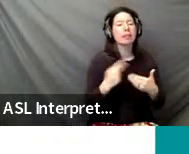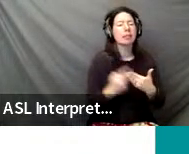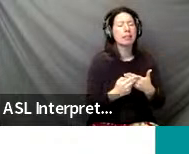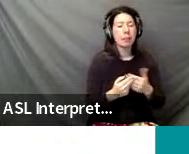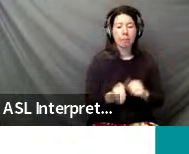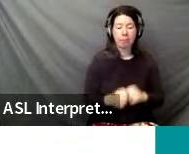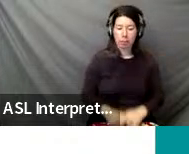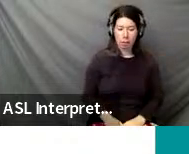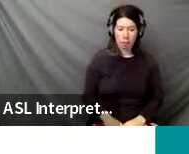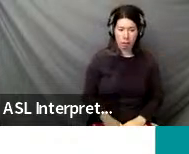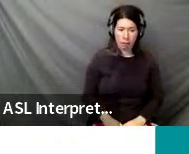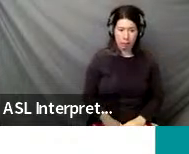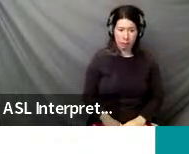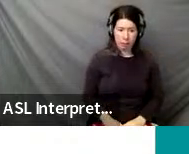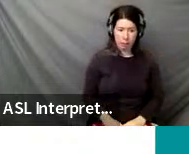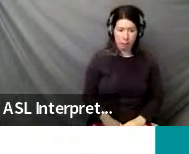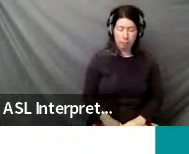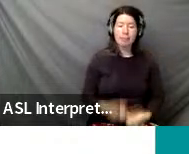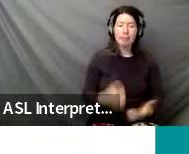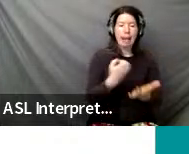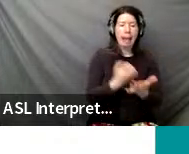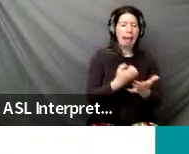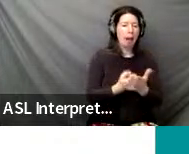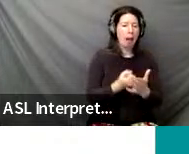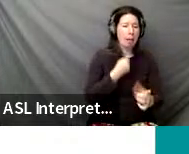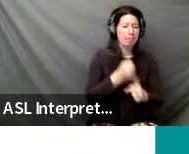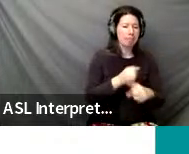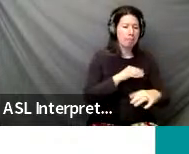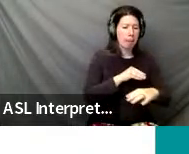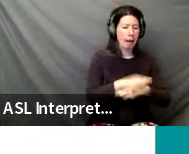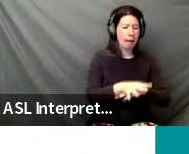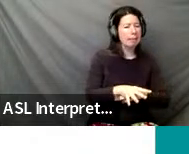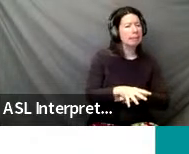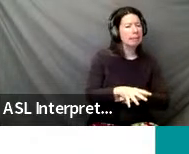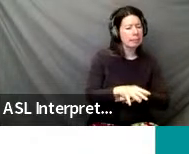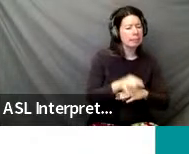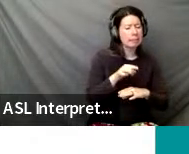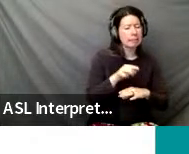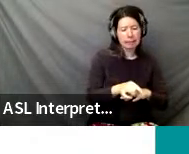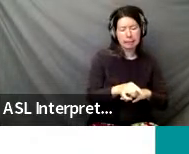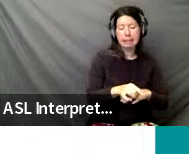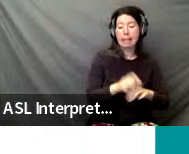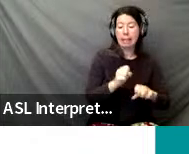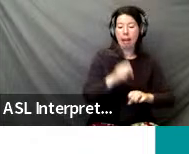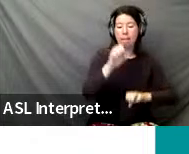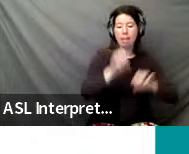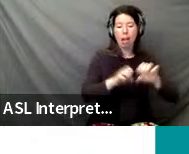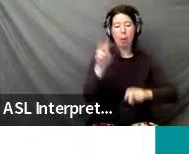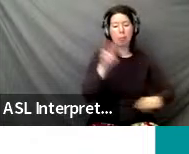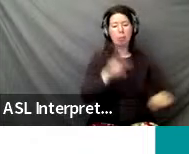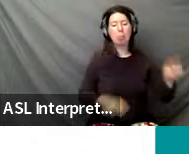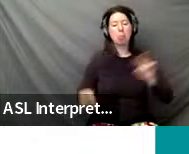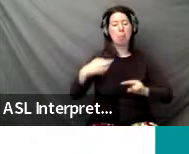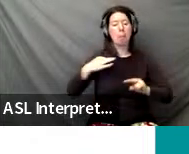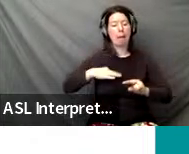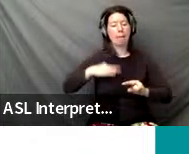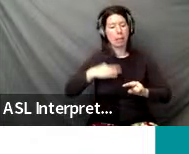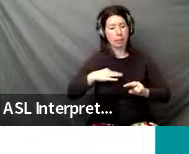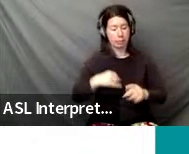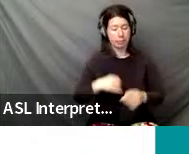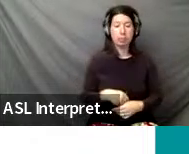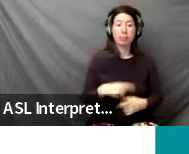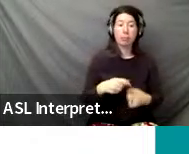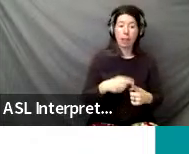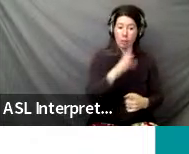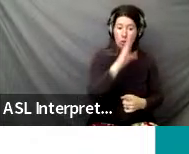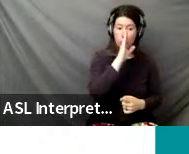Where does this economic impact really evaluate, the benefits from? There's the direct impact that